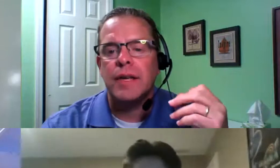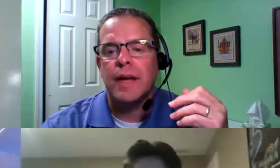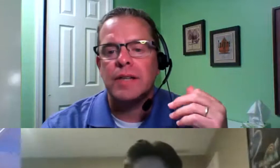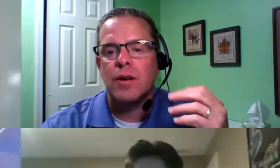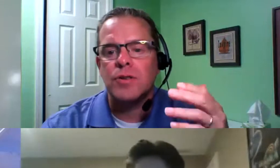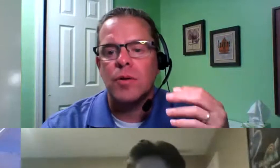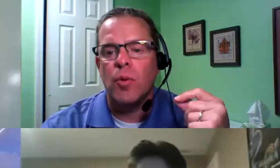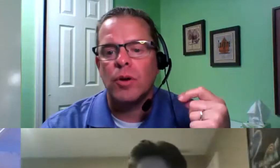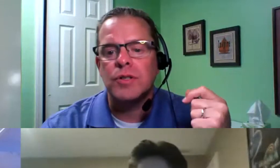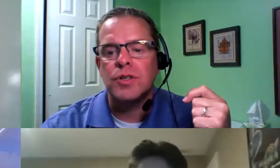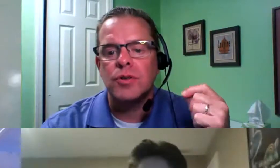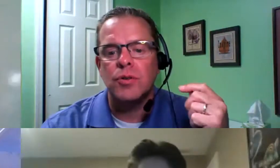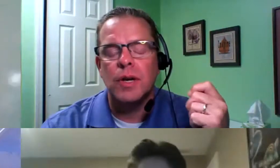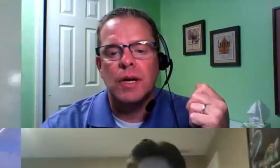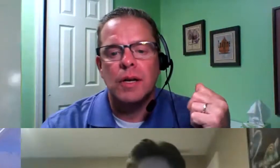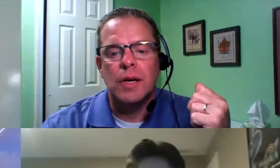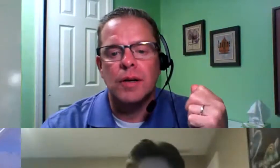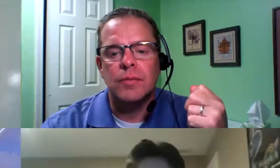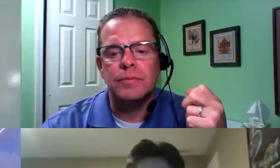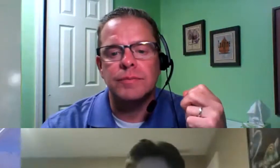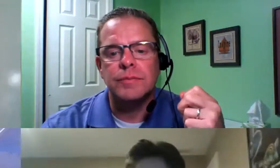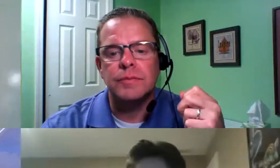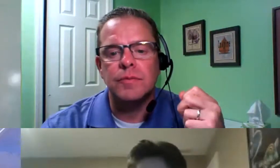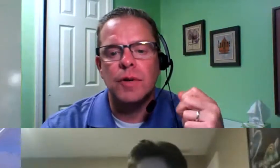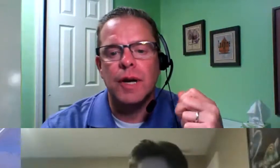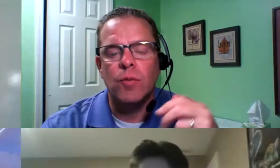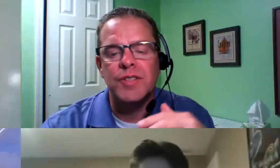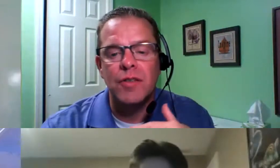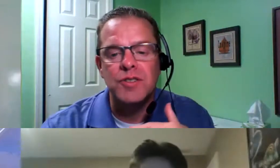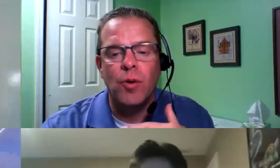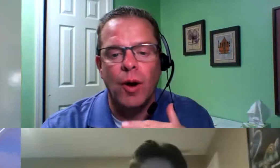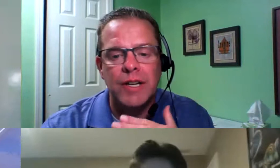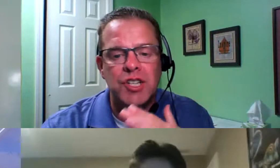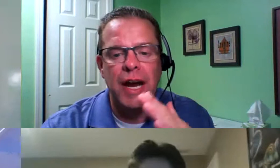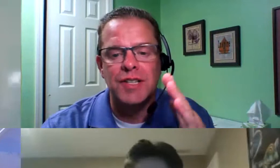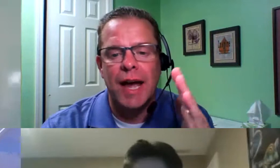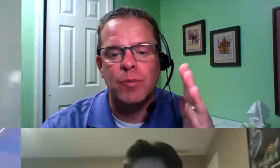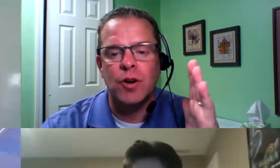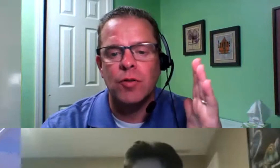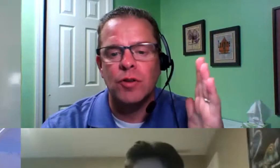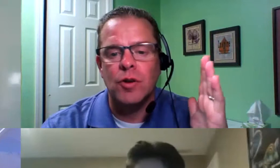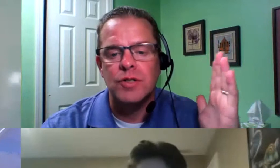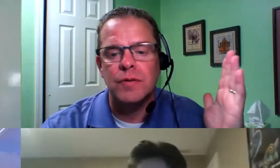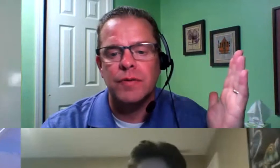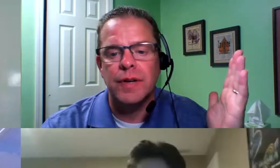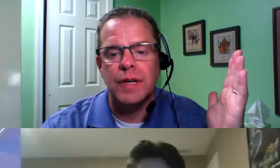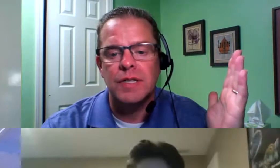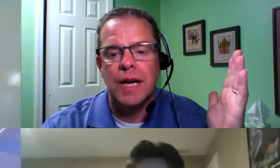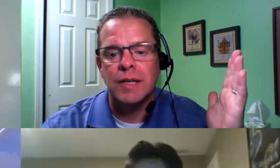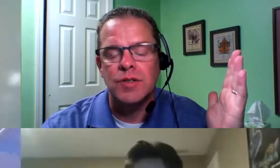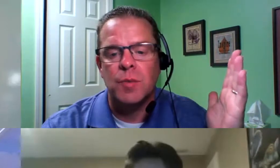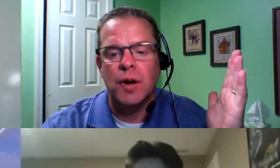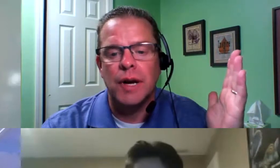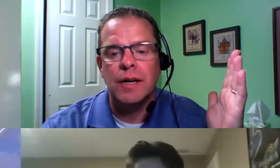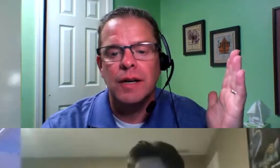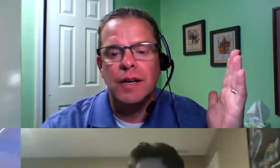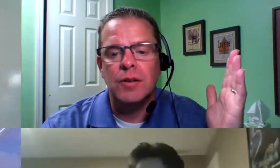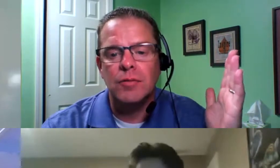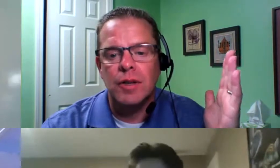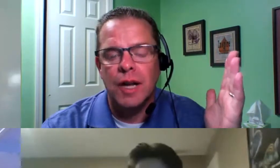and Anna, I think that's also important too. And we saw this great change happen over the course of NTI